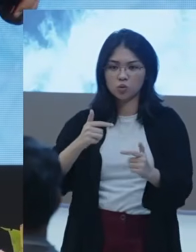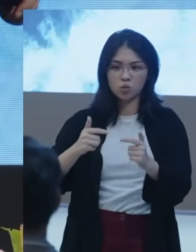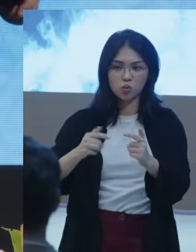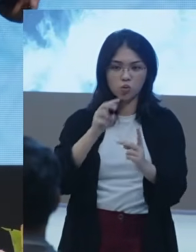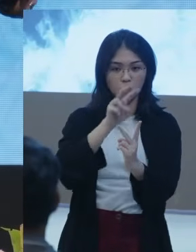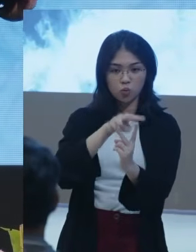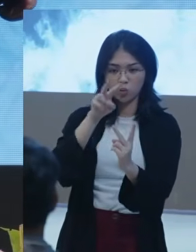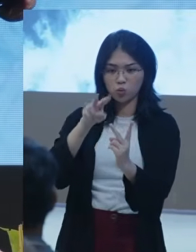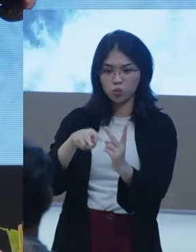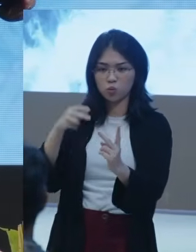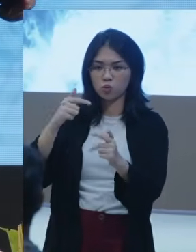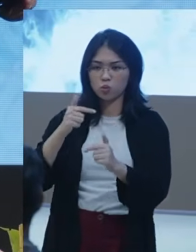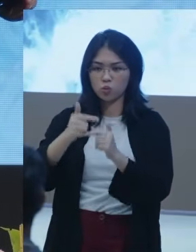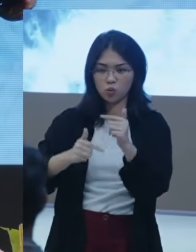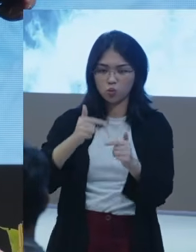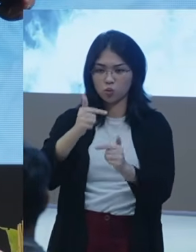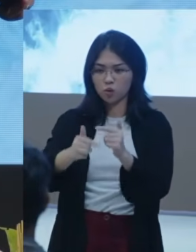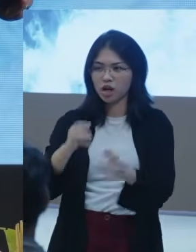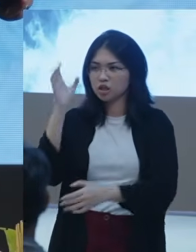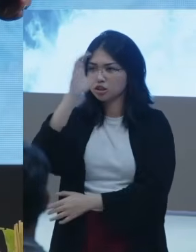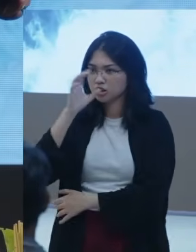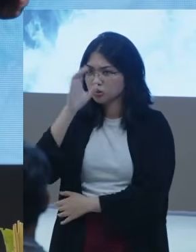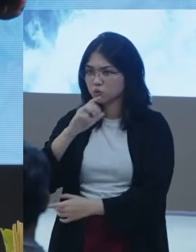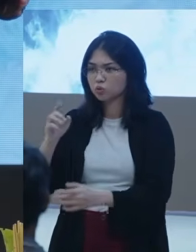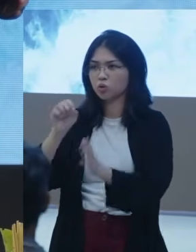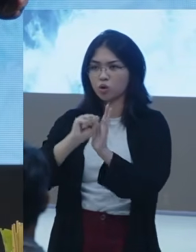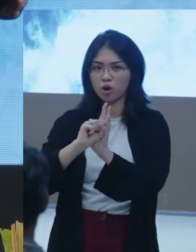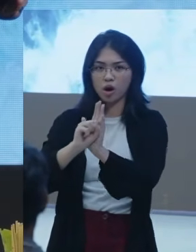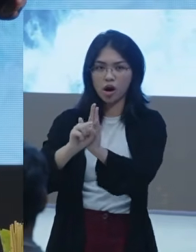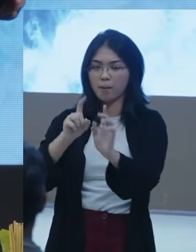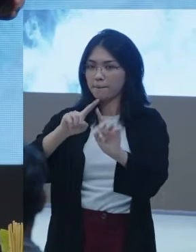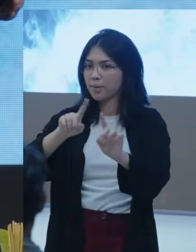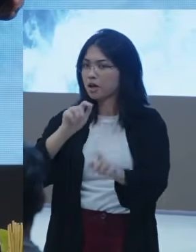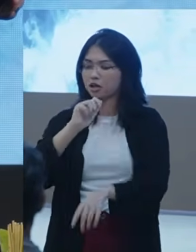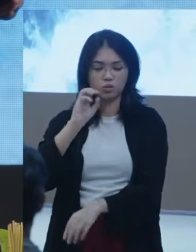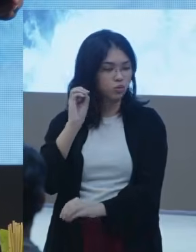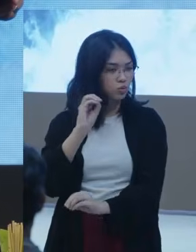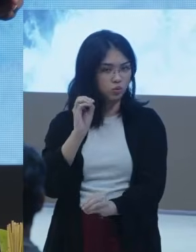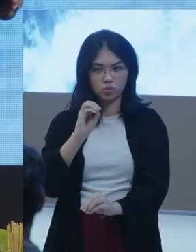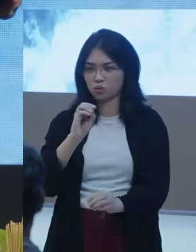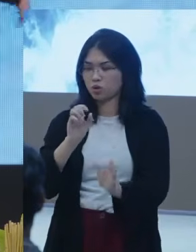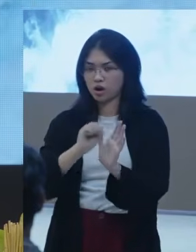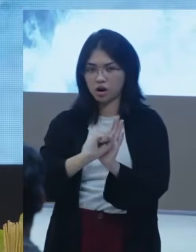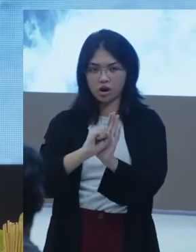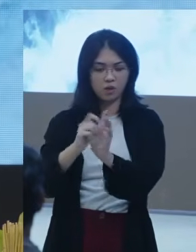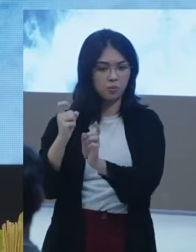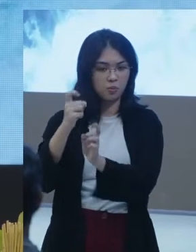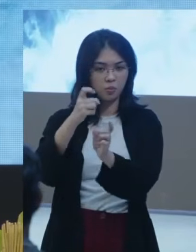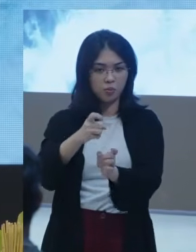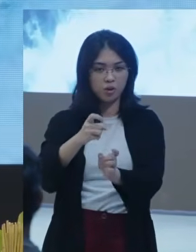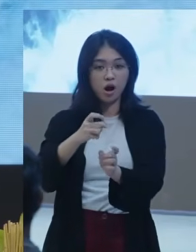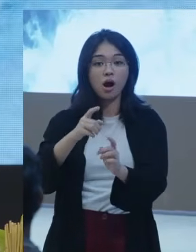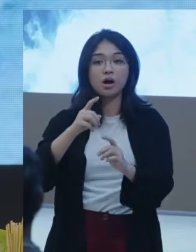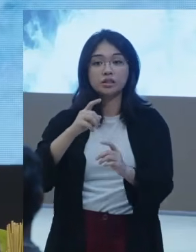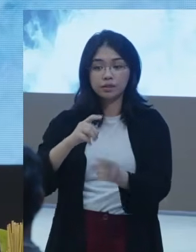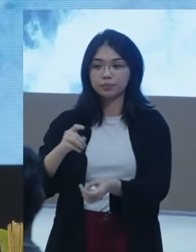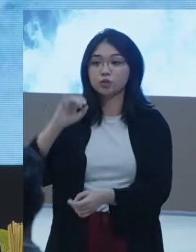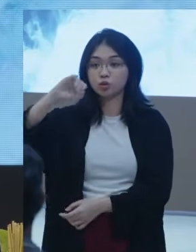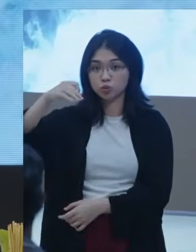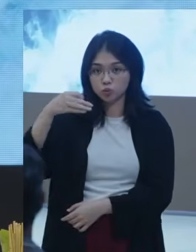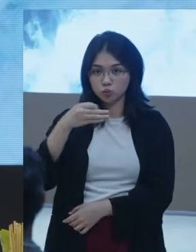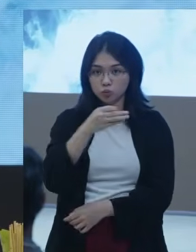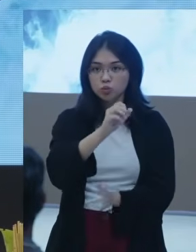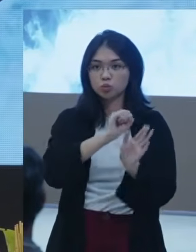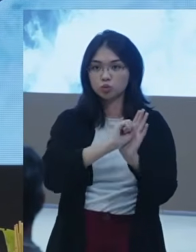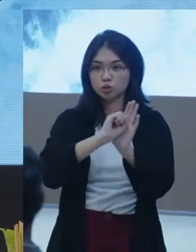generation seeks for a sign, but no sign will be given to it except the sign of the prophet Jonah. For just